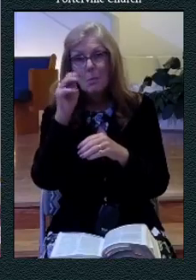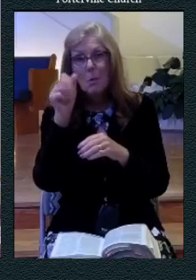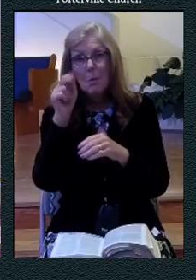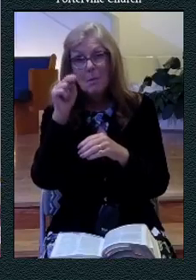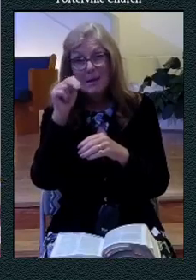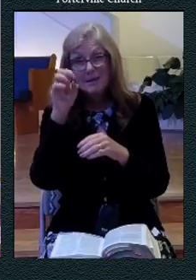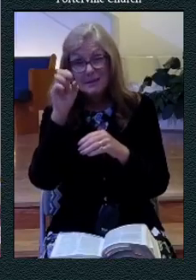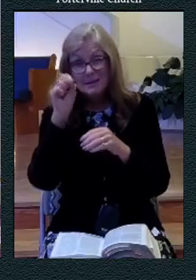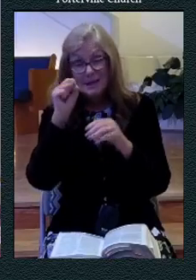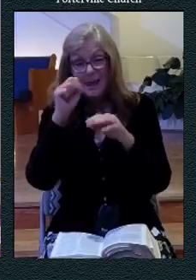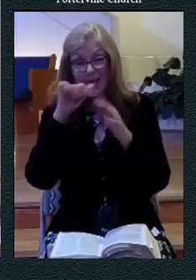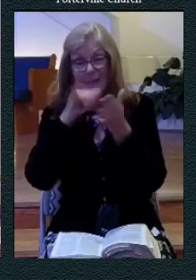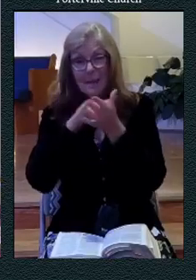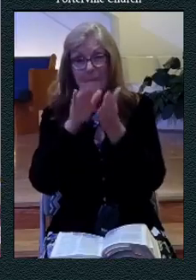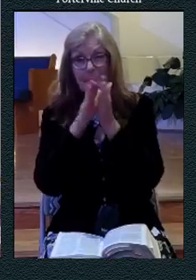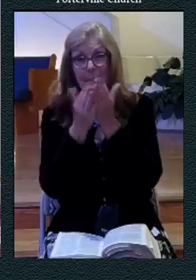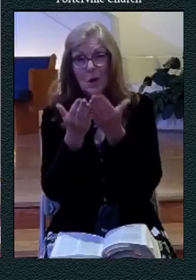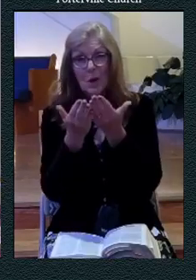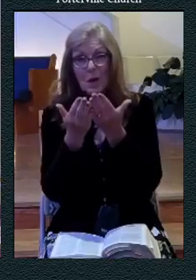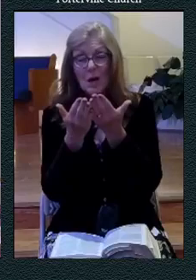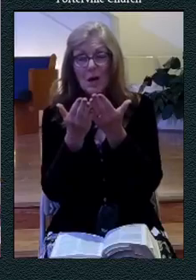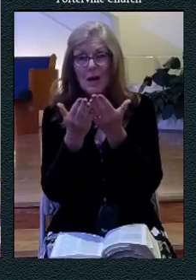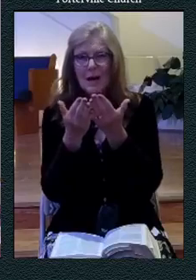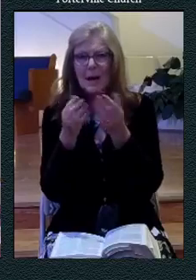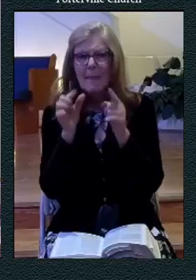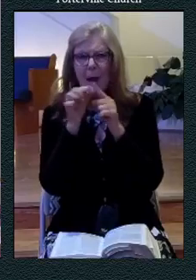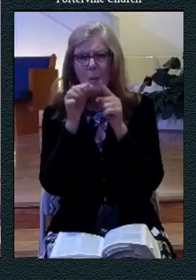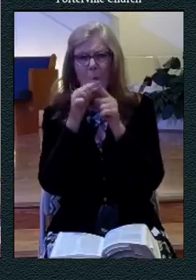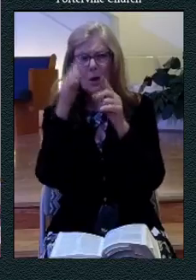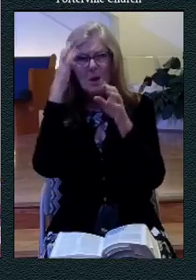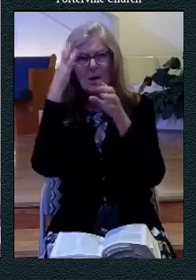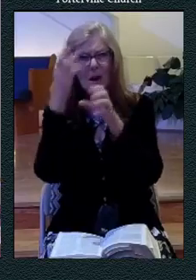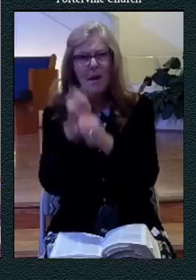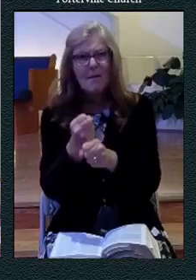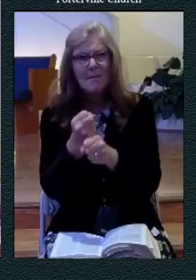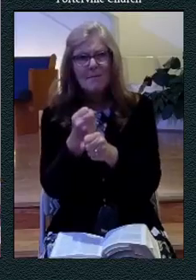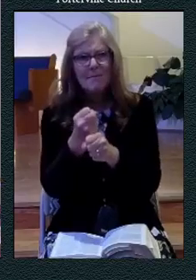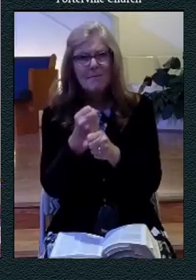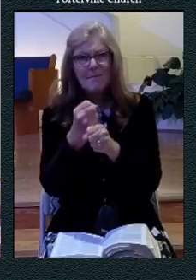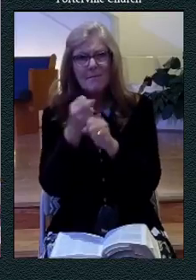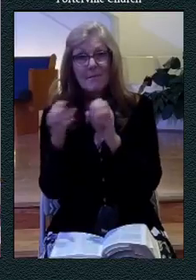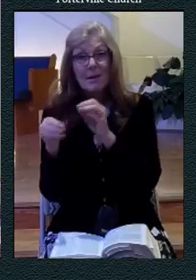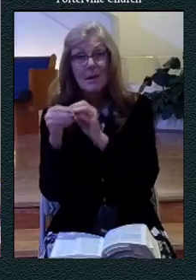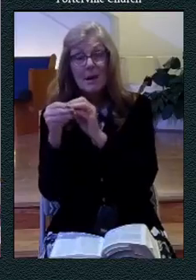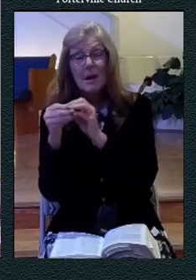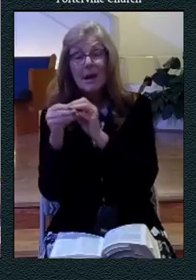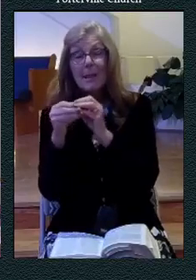I believe is the equivalent to this word of confidence, it's the word justified.